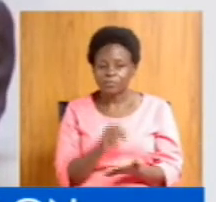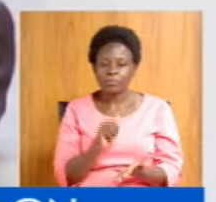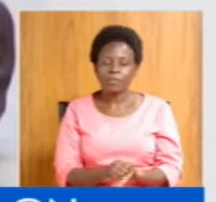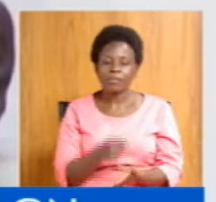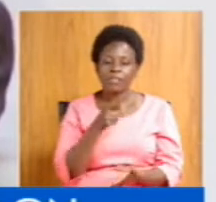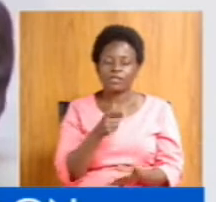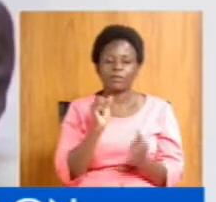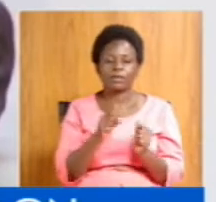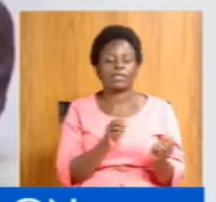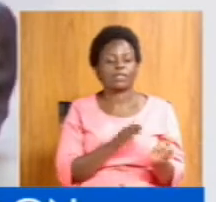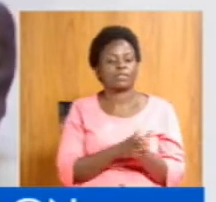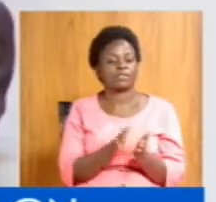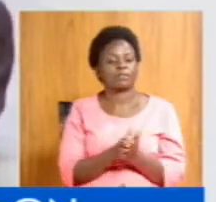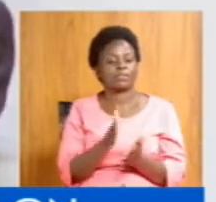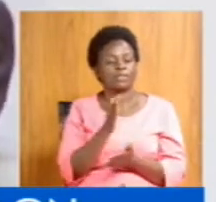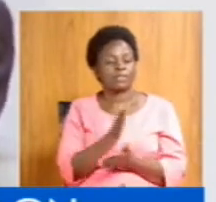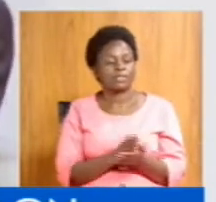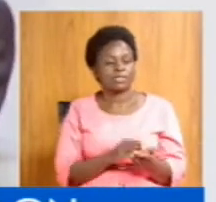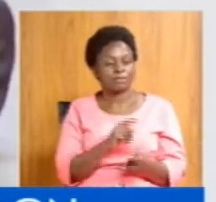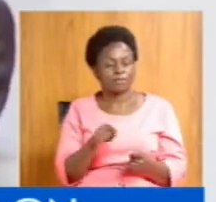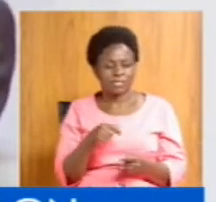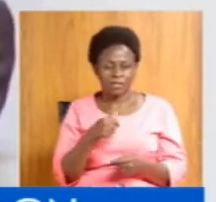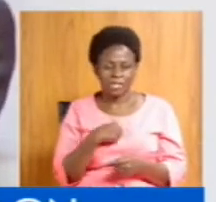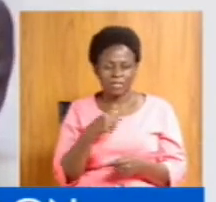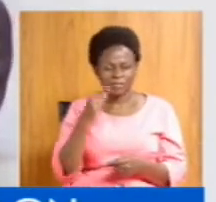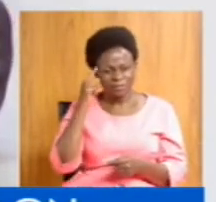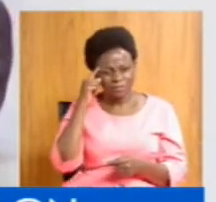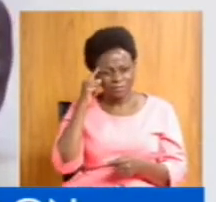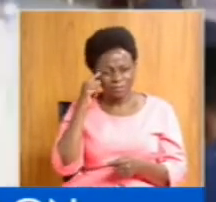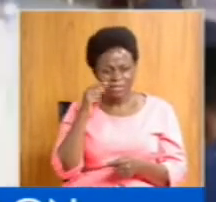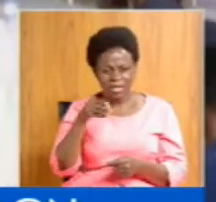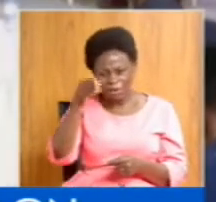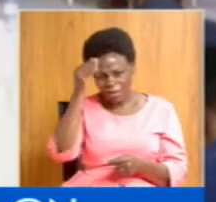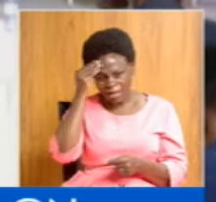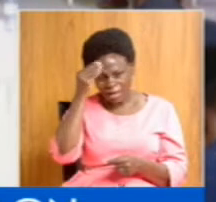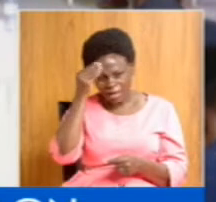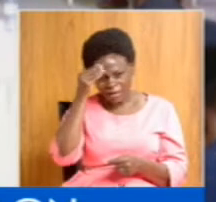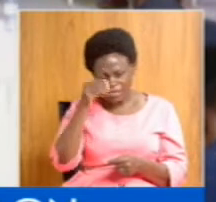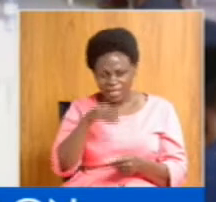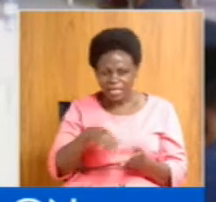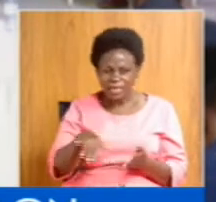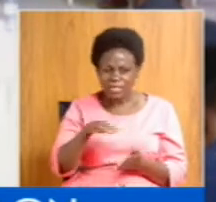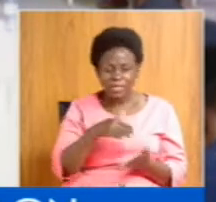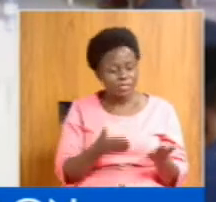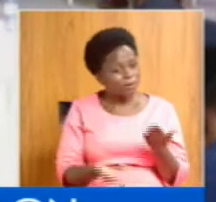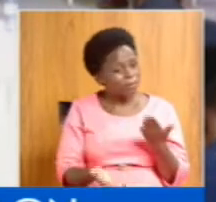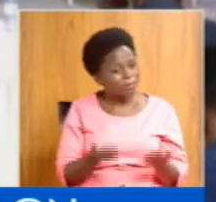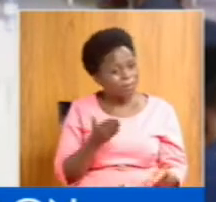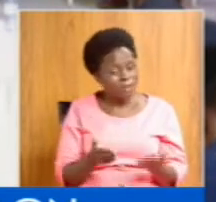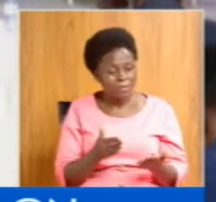can also explain some of the spike so I suppose the lessons have been picked in this area so maybe